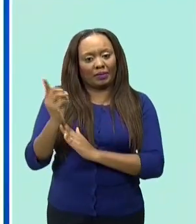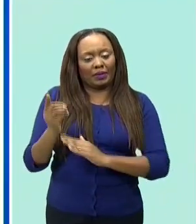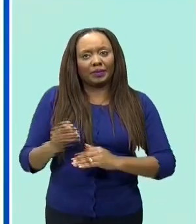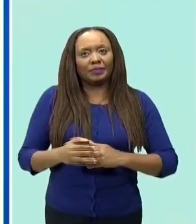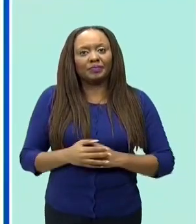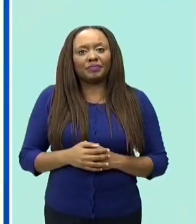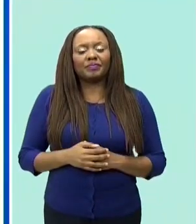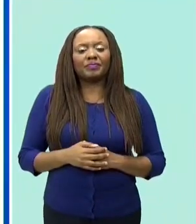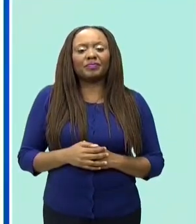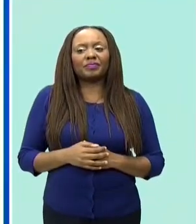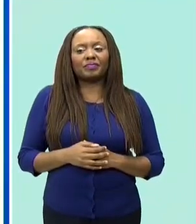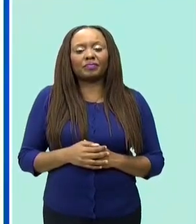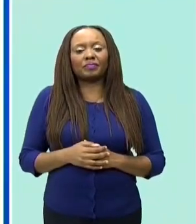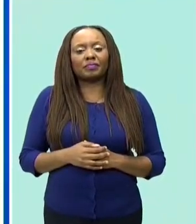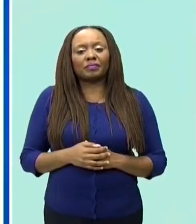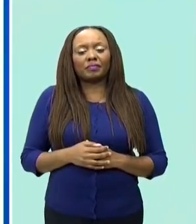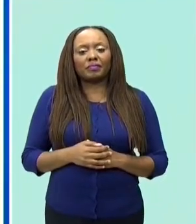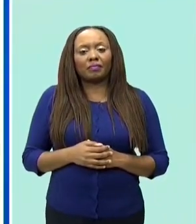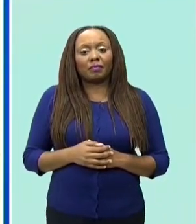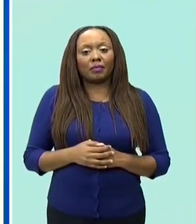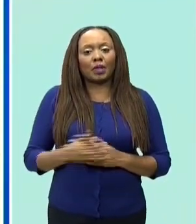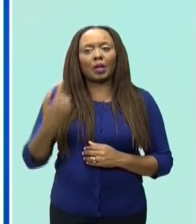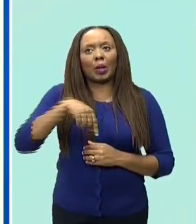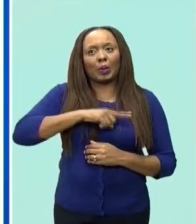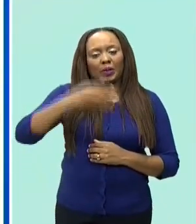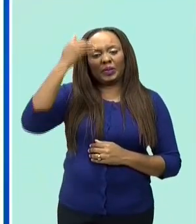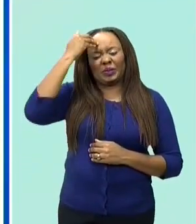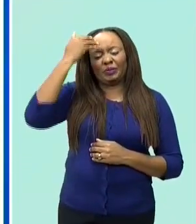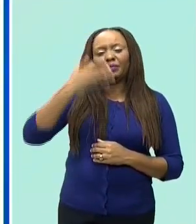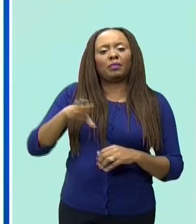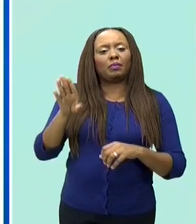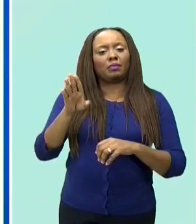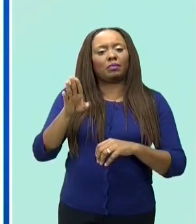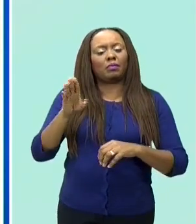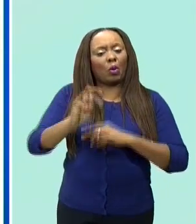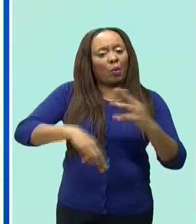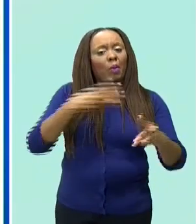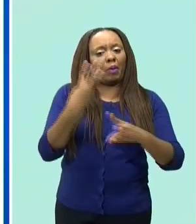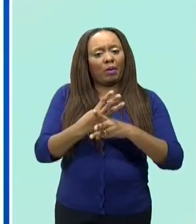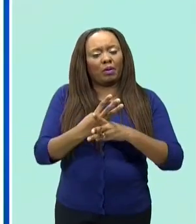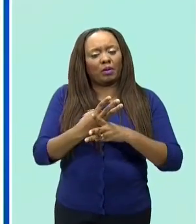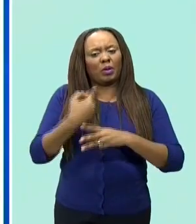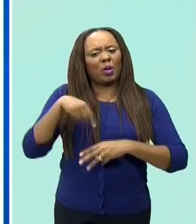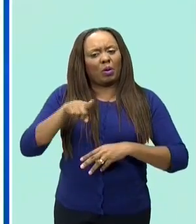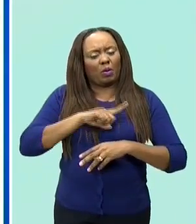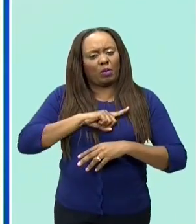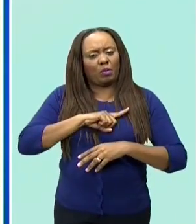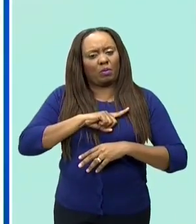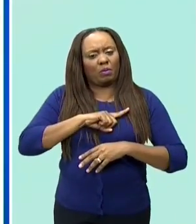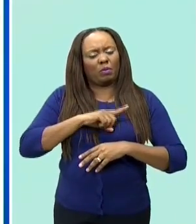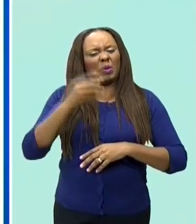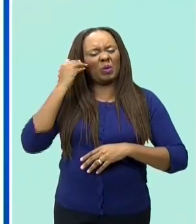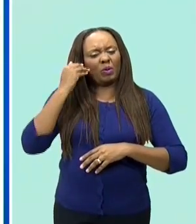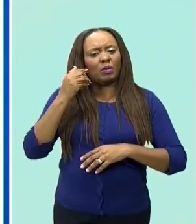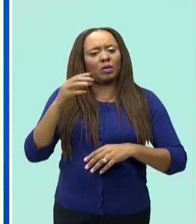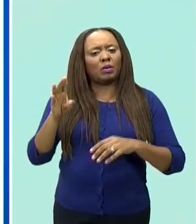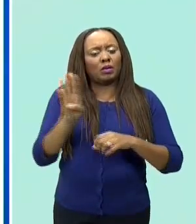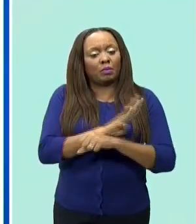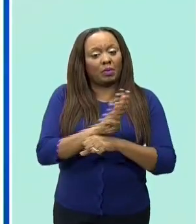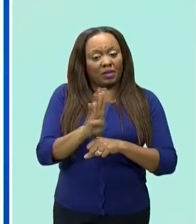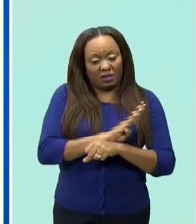take the position that the world is our business and our business is the